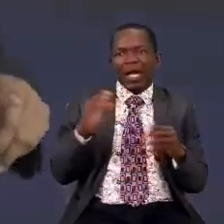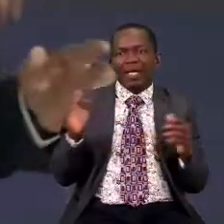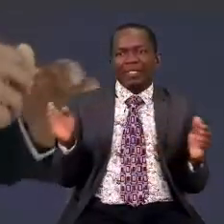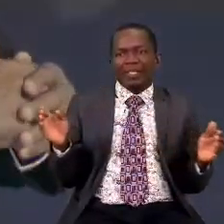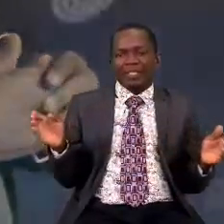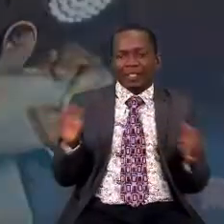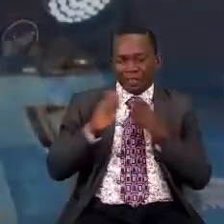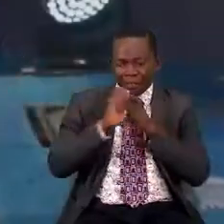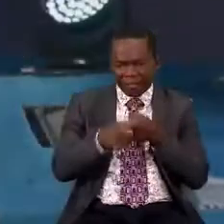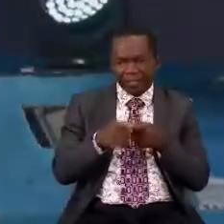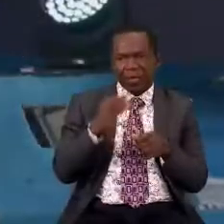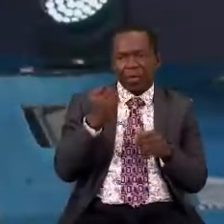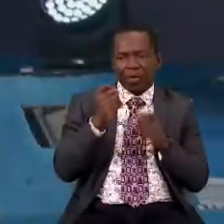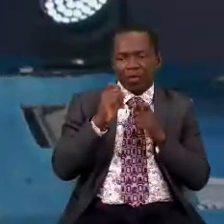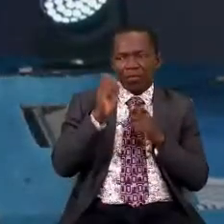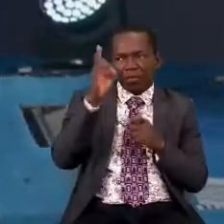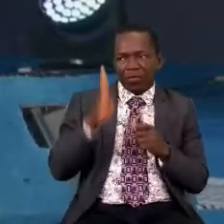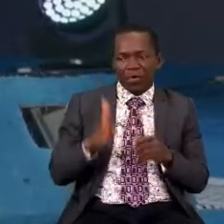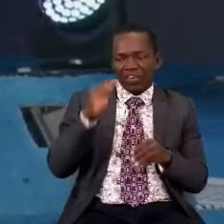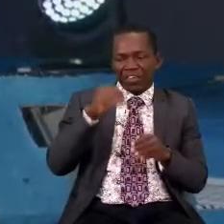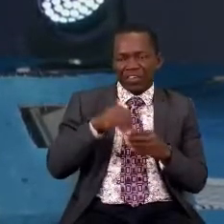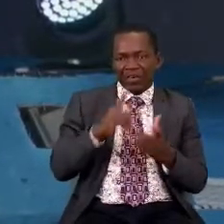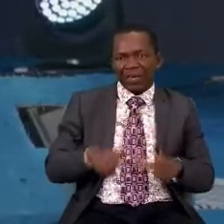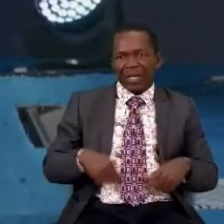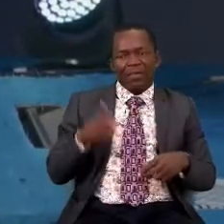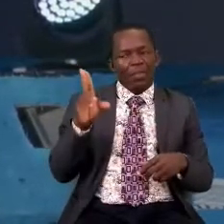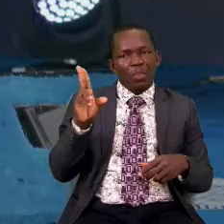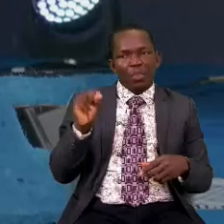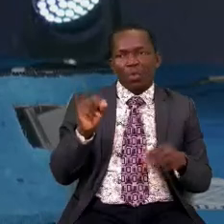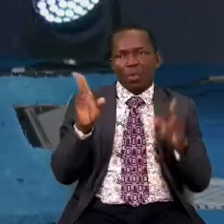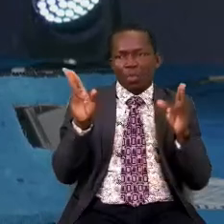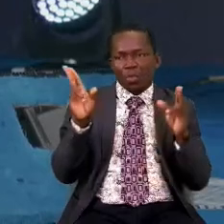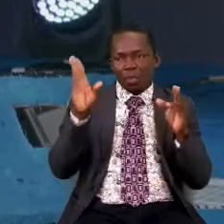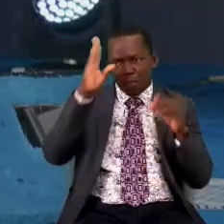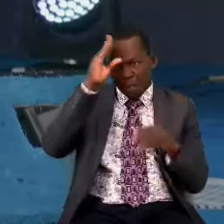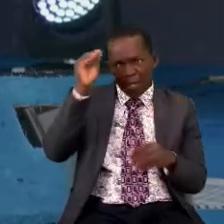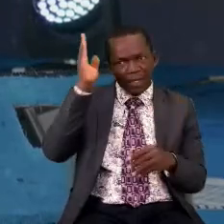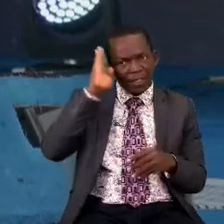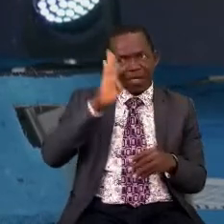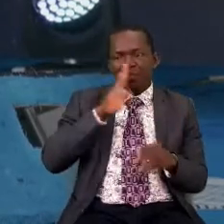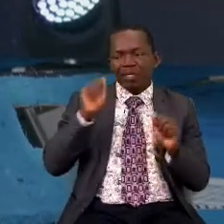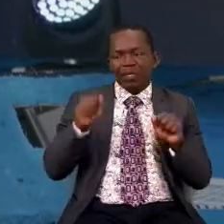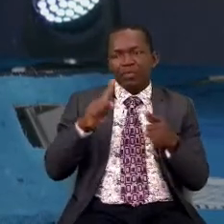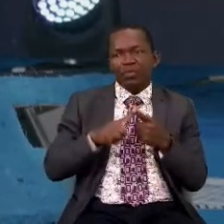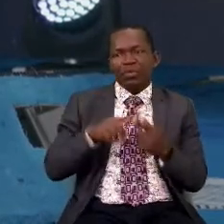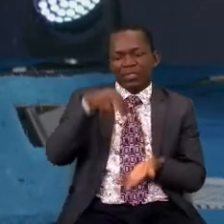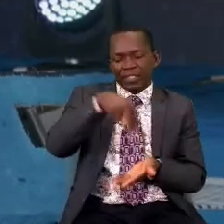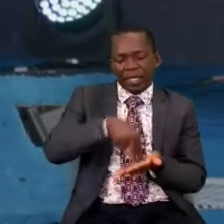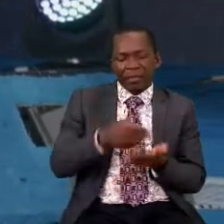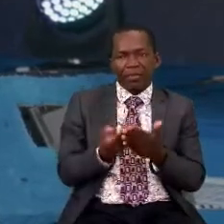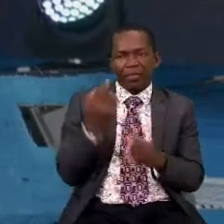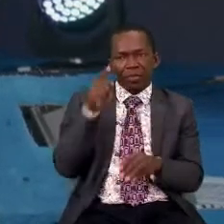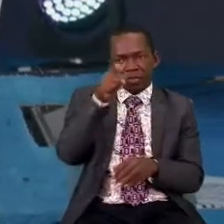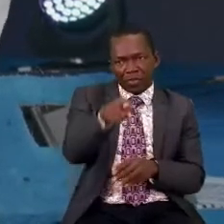to stand before thee. Look at that. All the days of thy life.